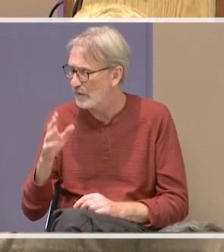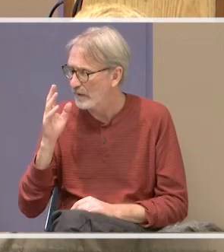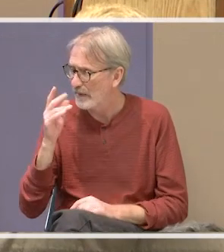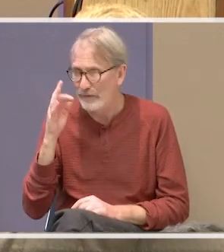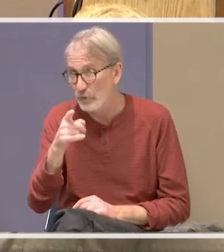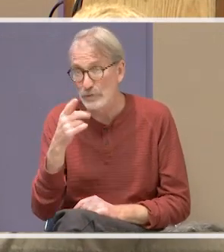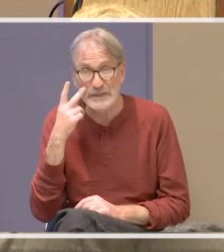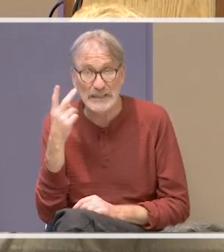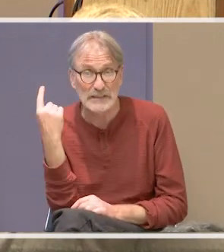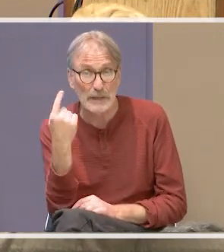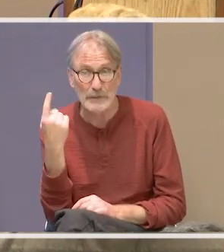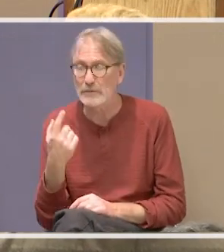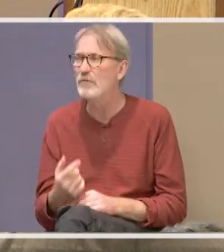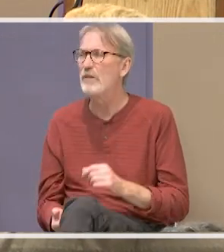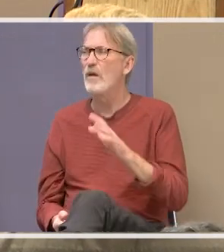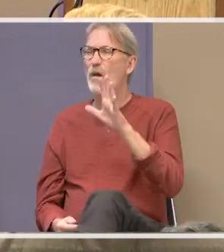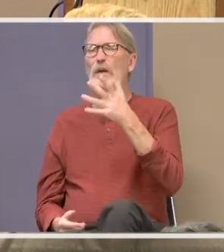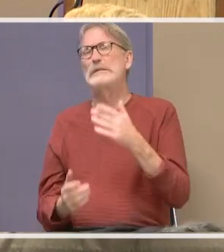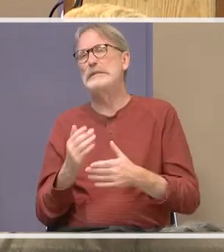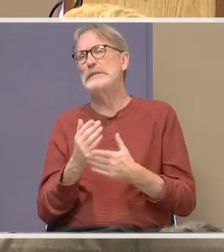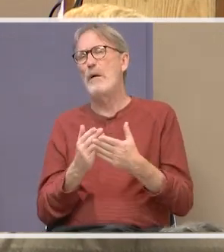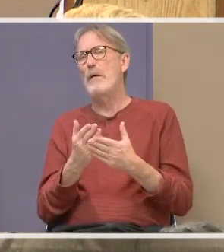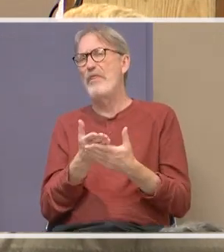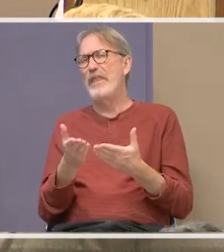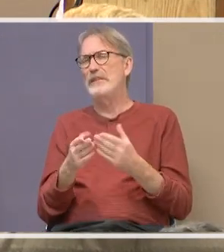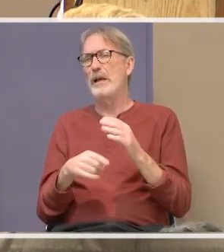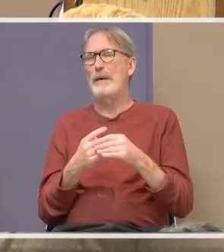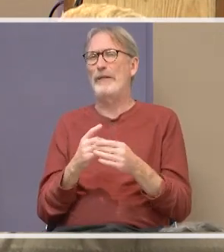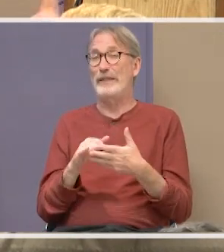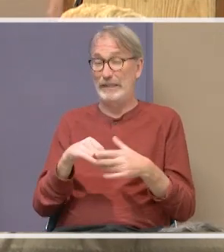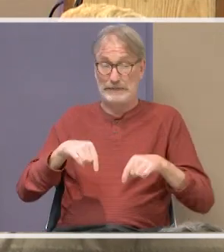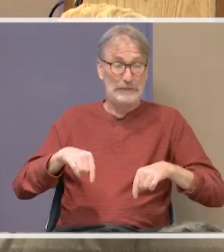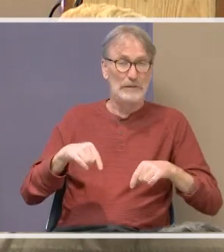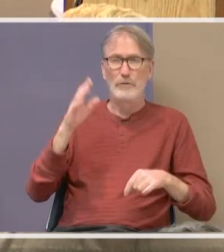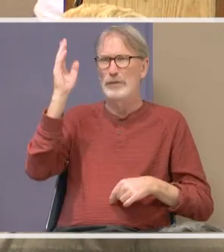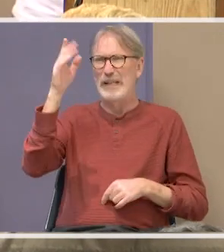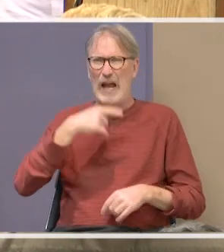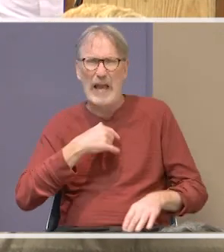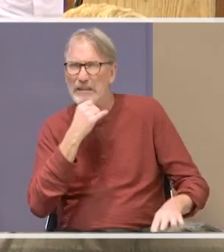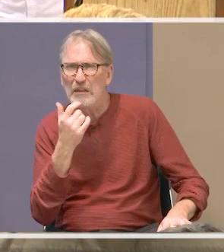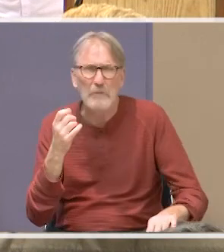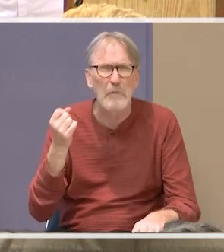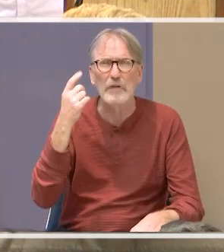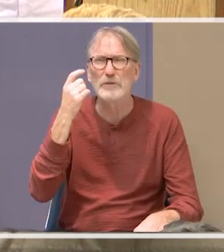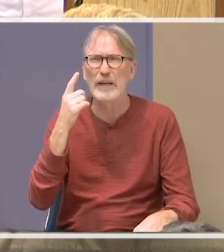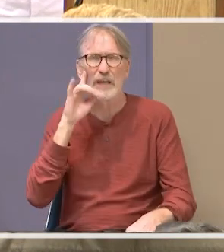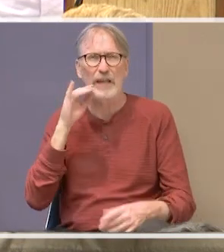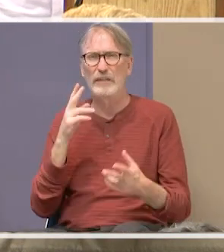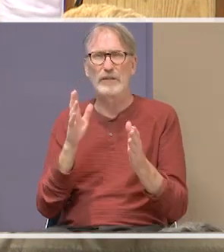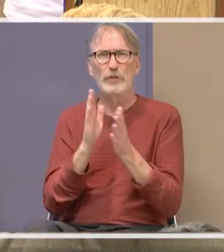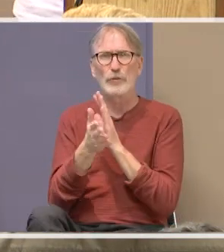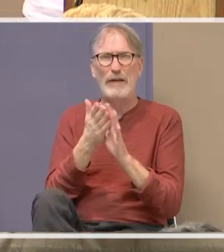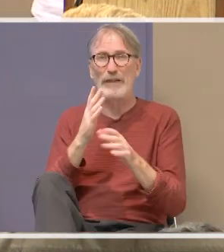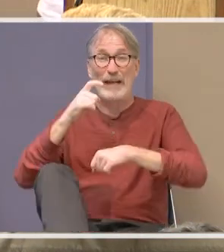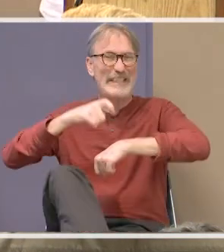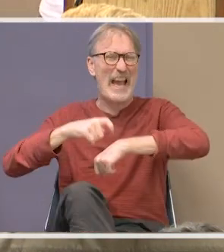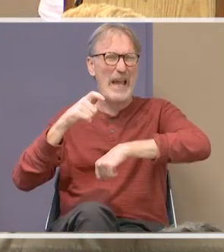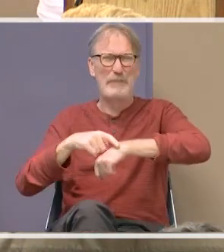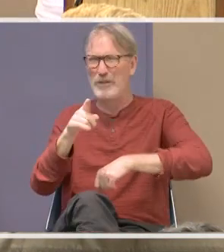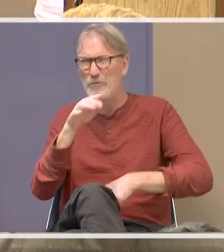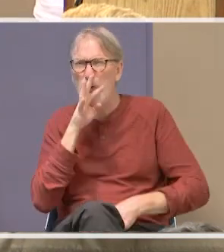that you see that's There were some things on this presentation that I didn't quite understand, like the traffic